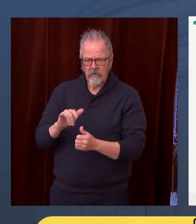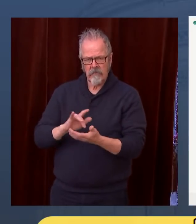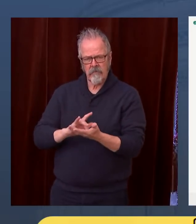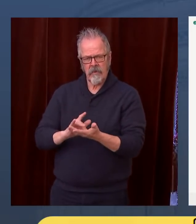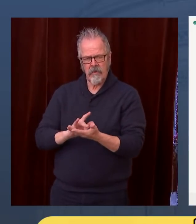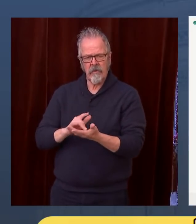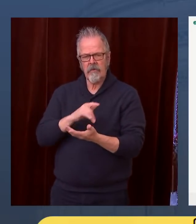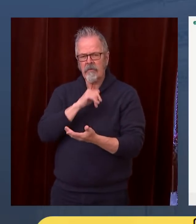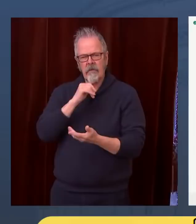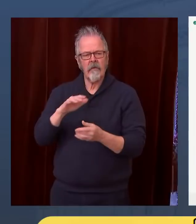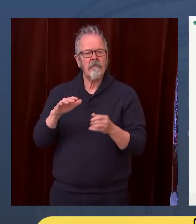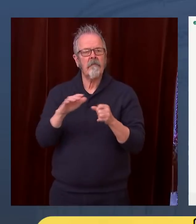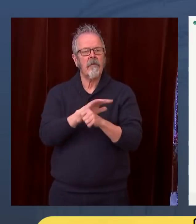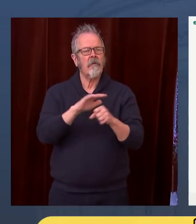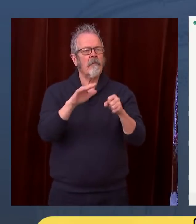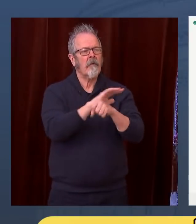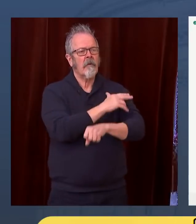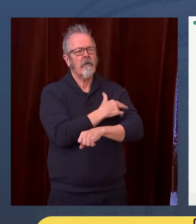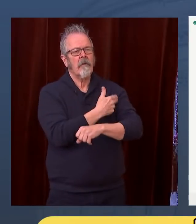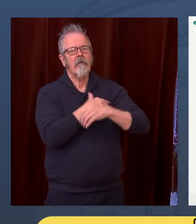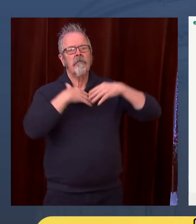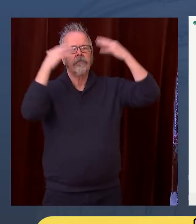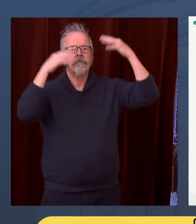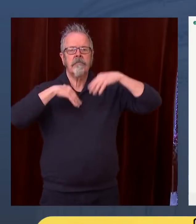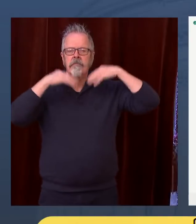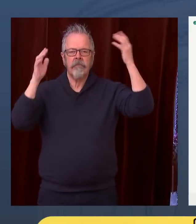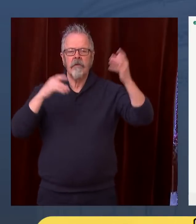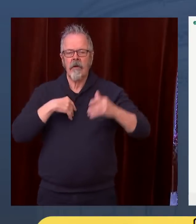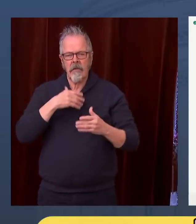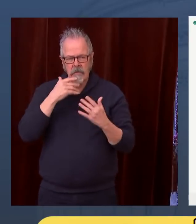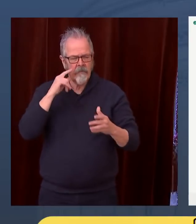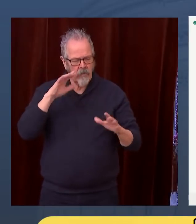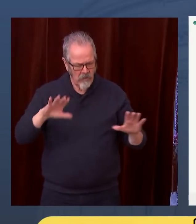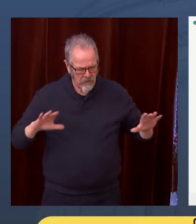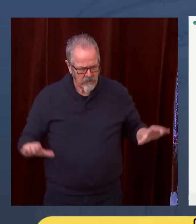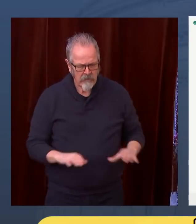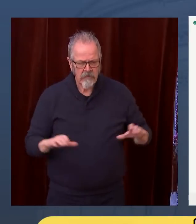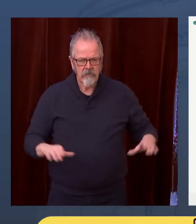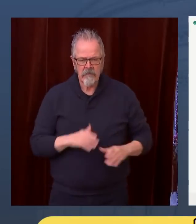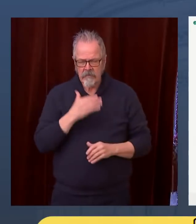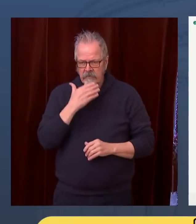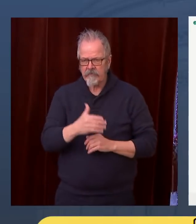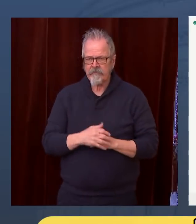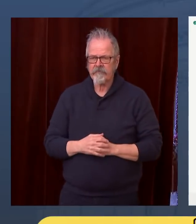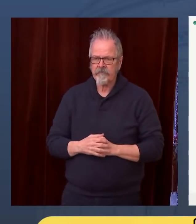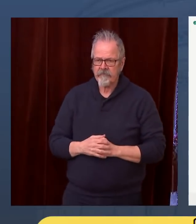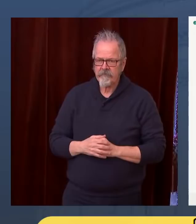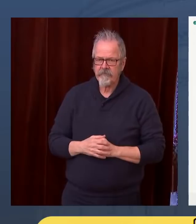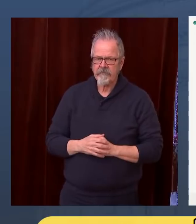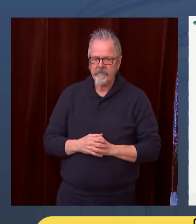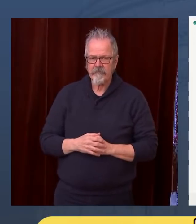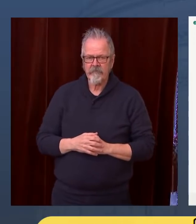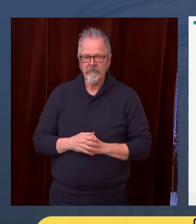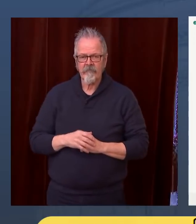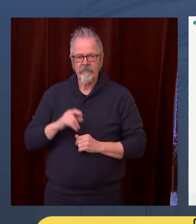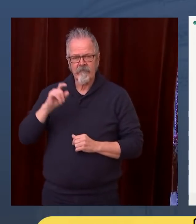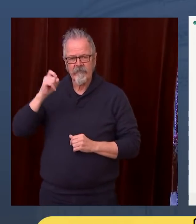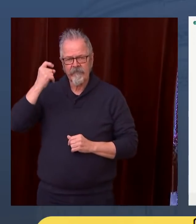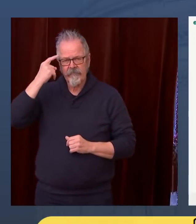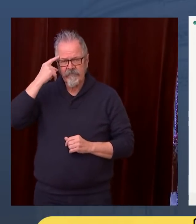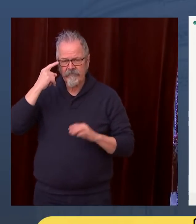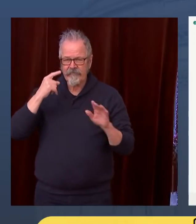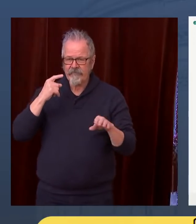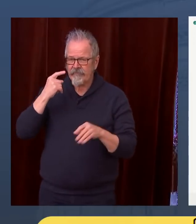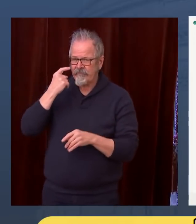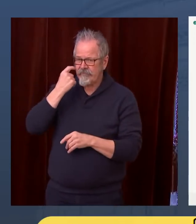have the capacity to take care of emergencies in particular. One of the things that the governor just highlighted, and I want to make